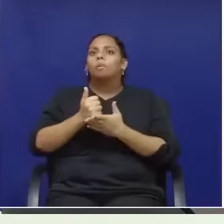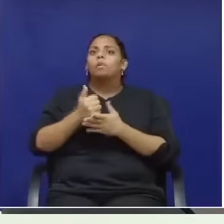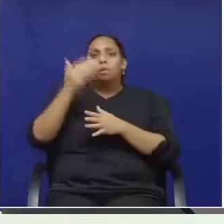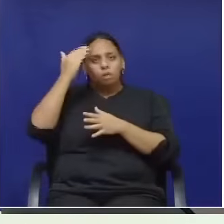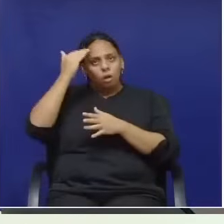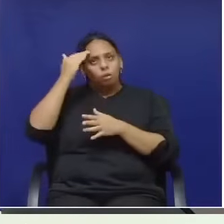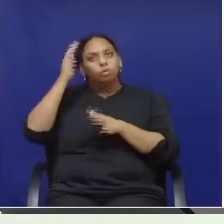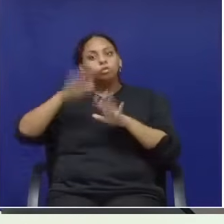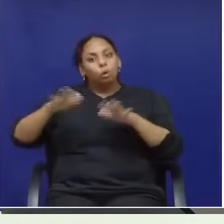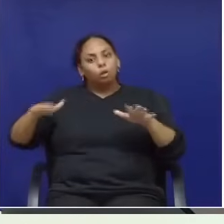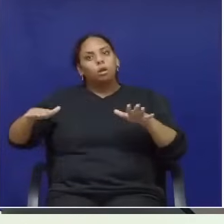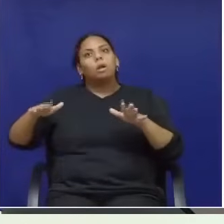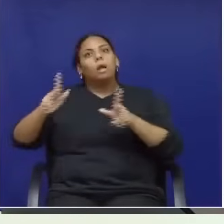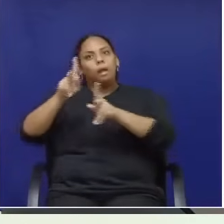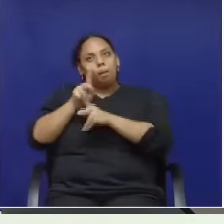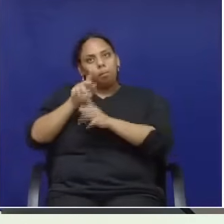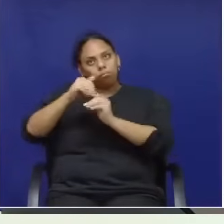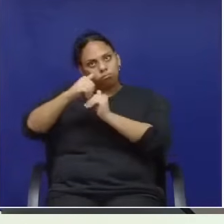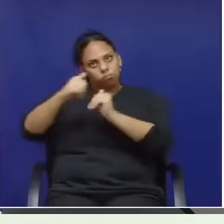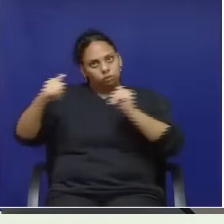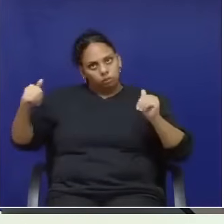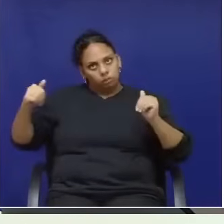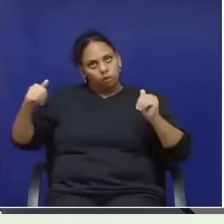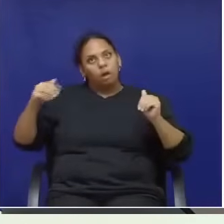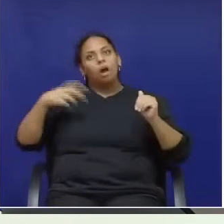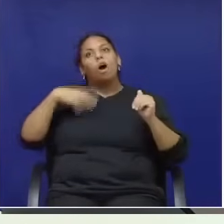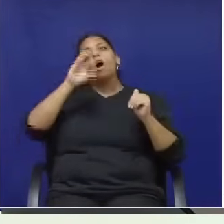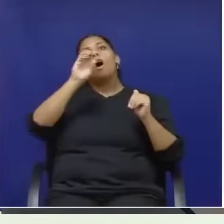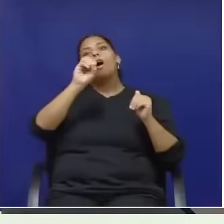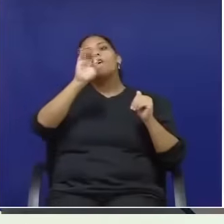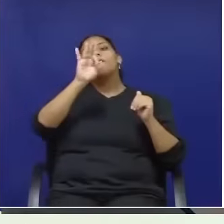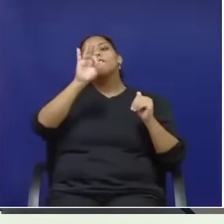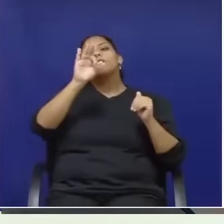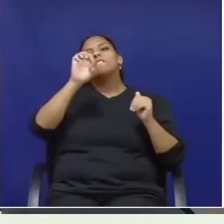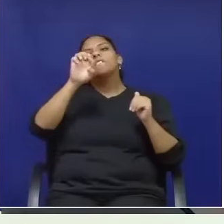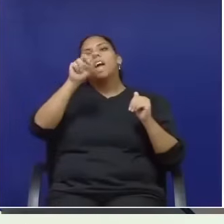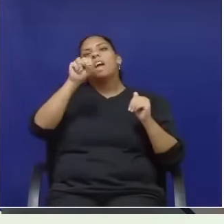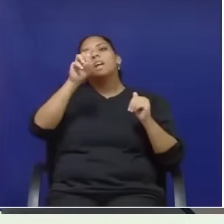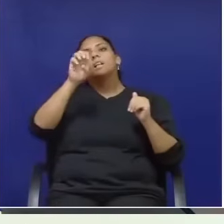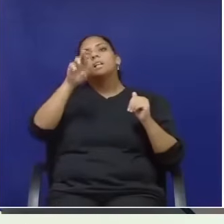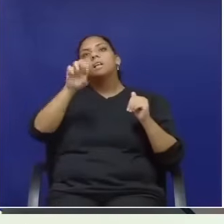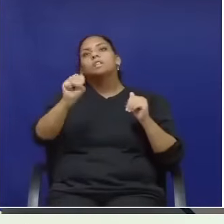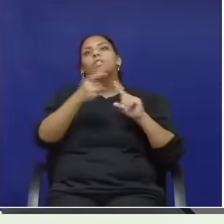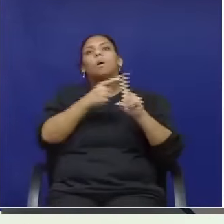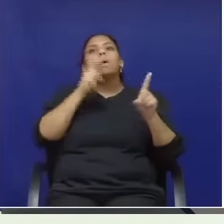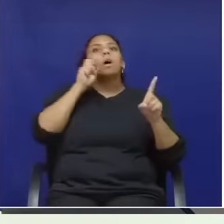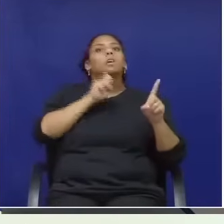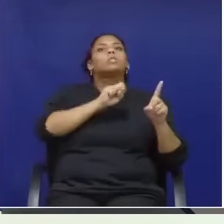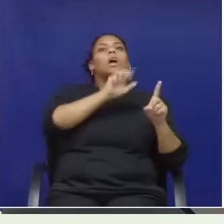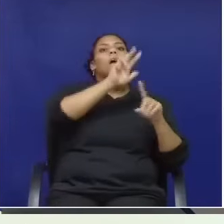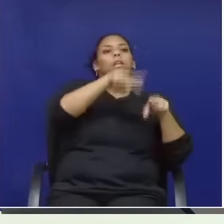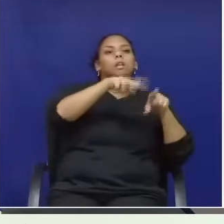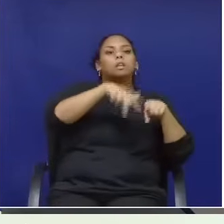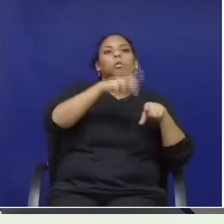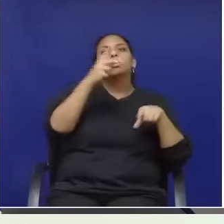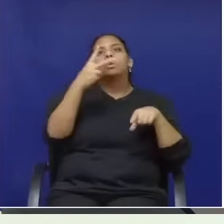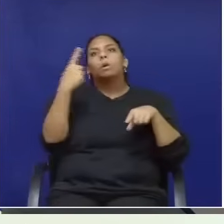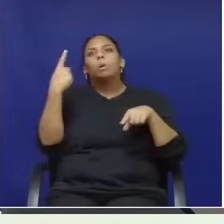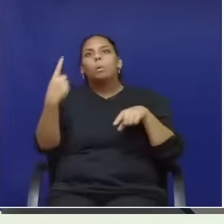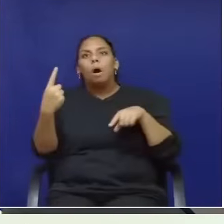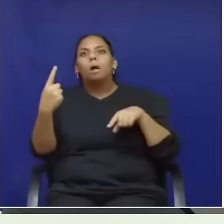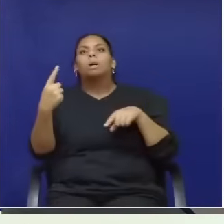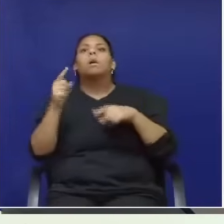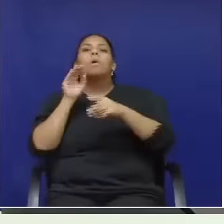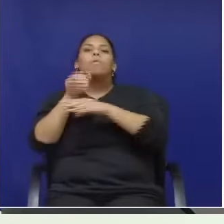separate. Can I say offenders between the age of 18 and 21 is a category, and then